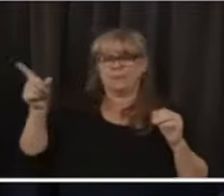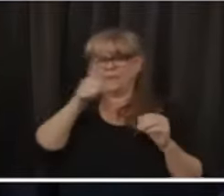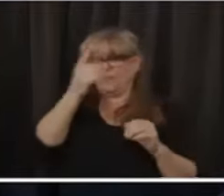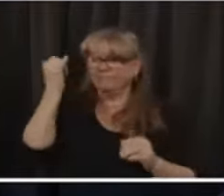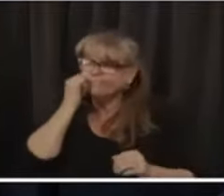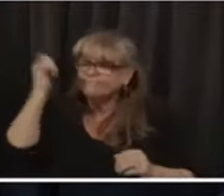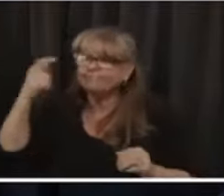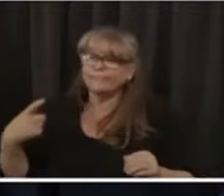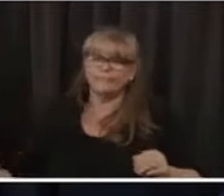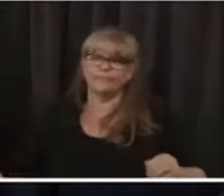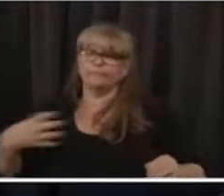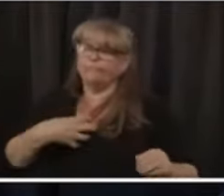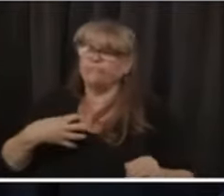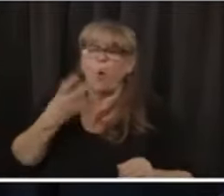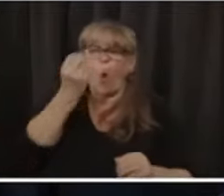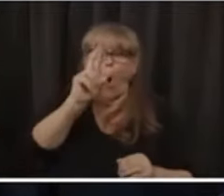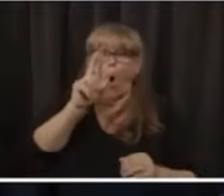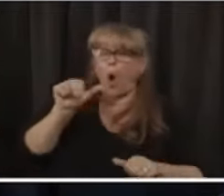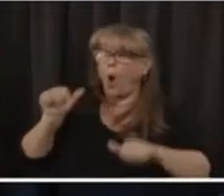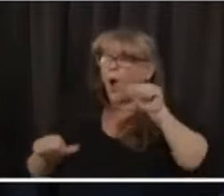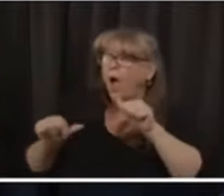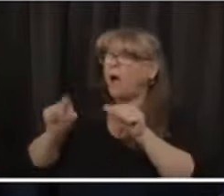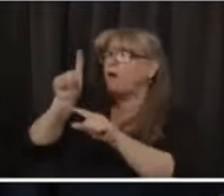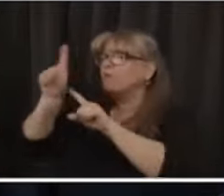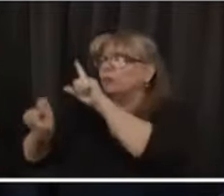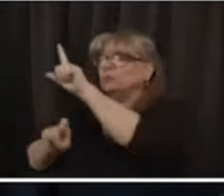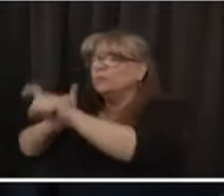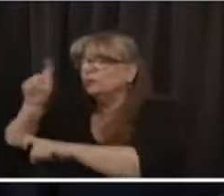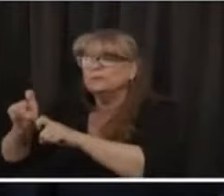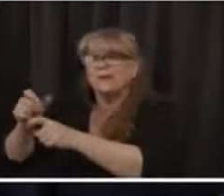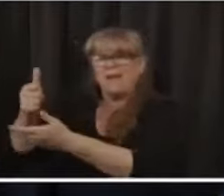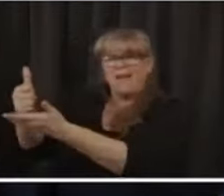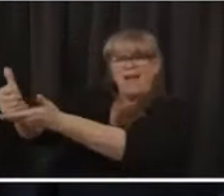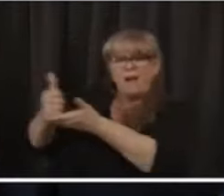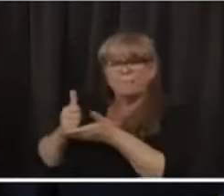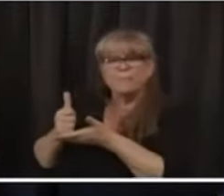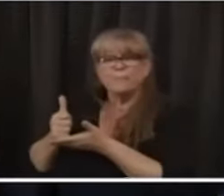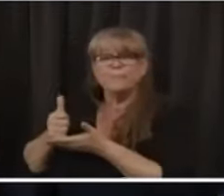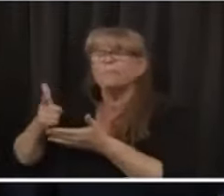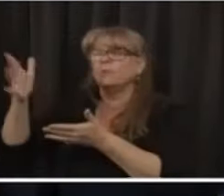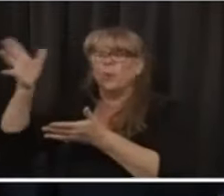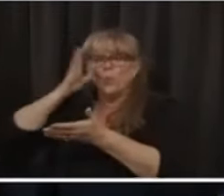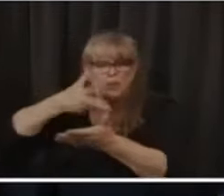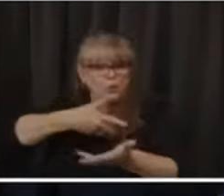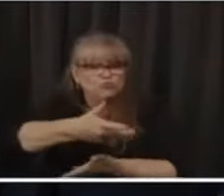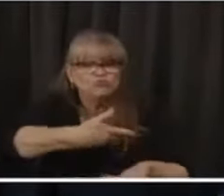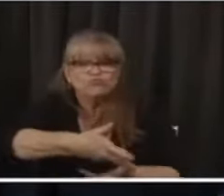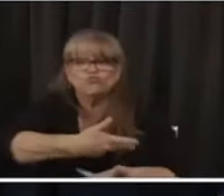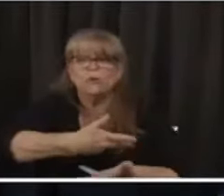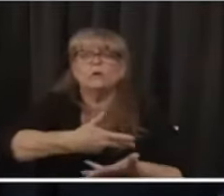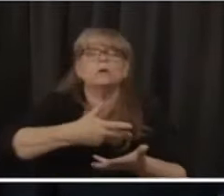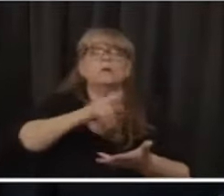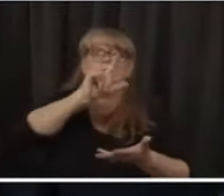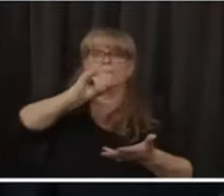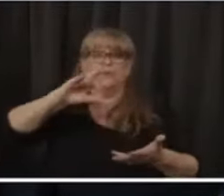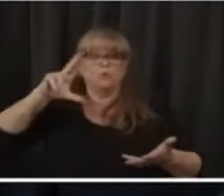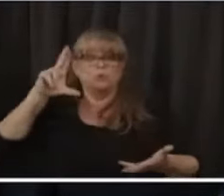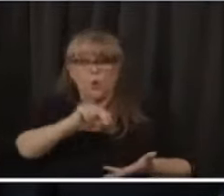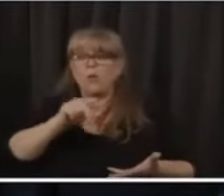folks to get vaccinated, but if there are some out there that are not, you can absolutely report them, and your privacy will be